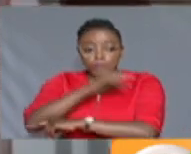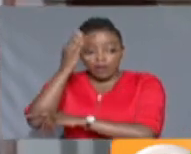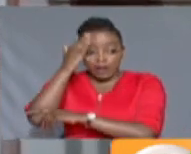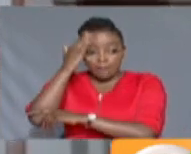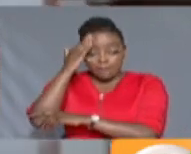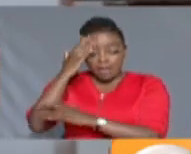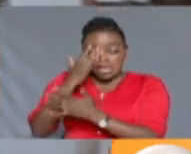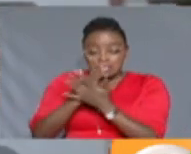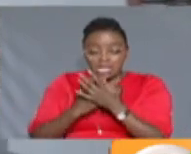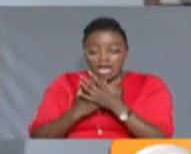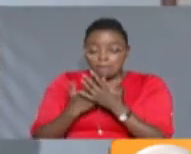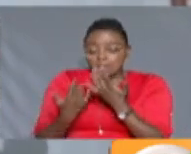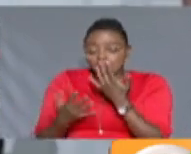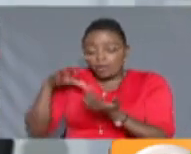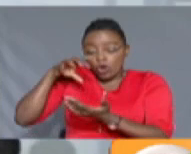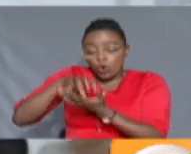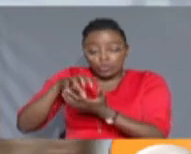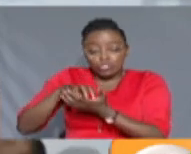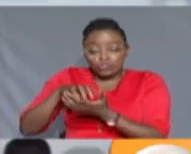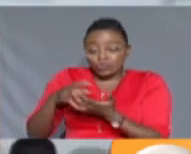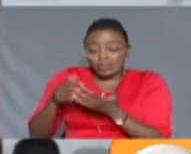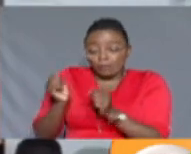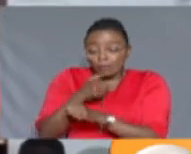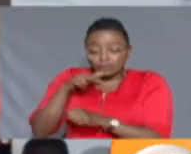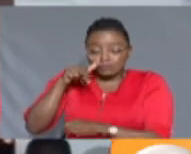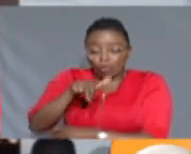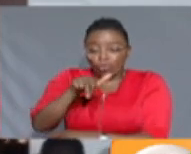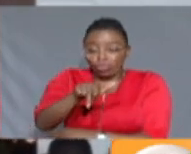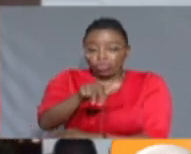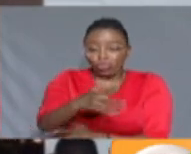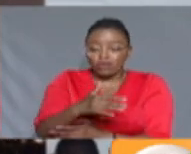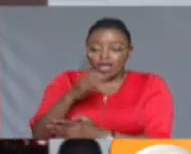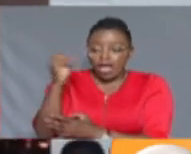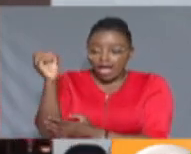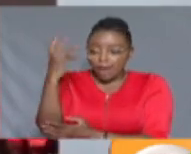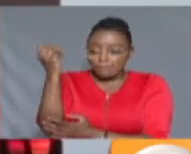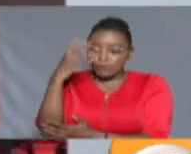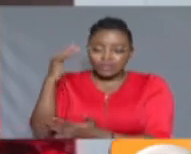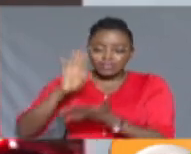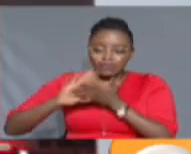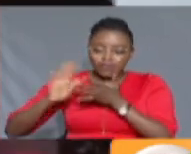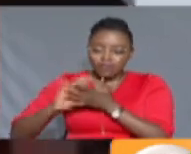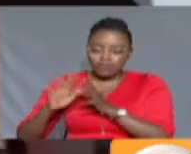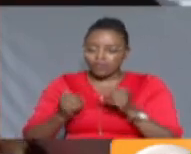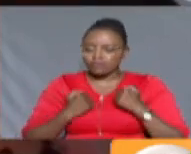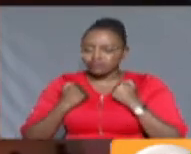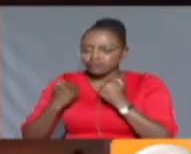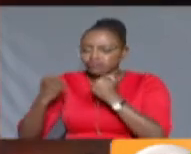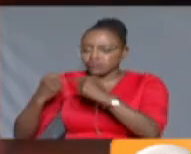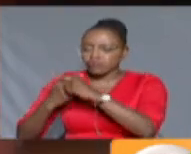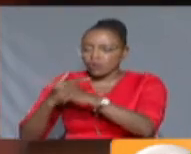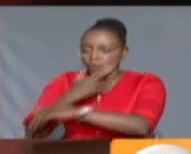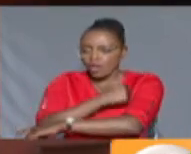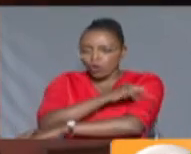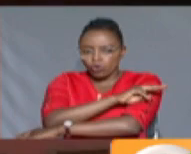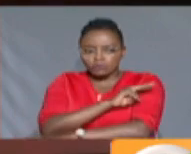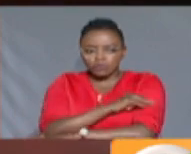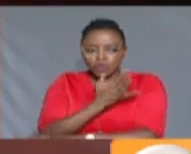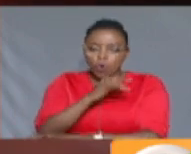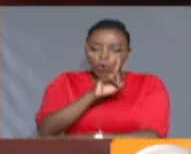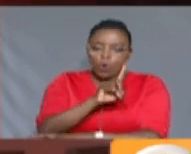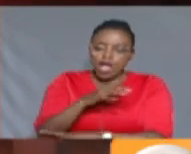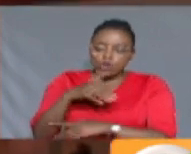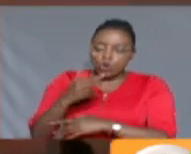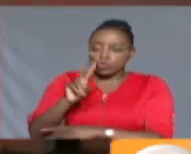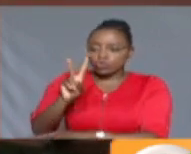them may not have been in a condition to walk. And we've just seen pictures of an ambulance quickly being driven out of the facility, possibly carrying one or